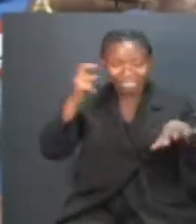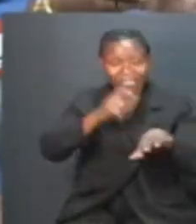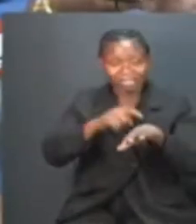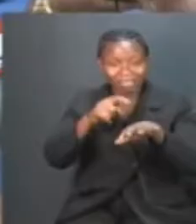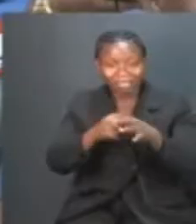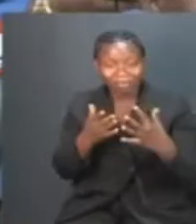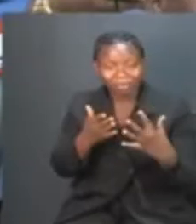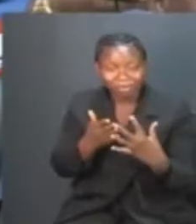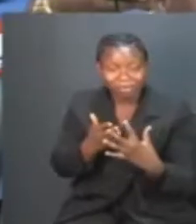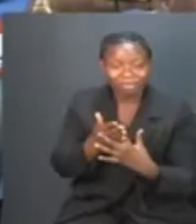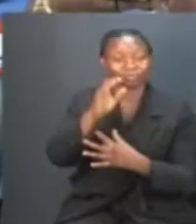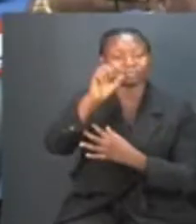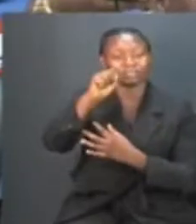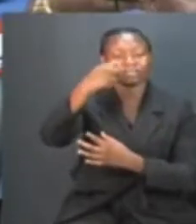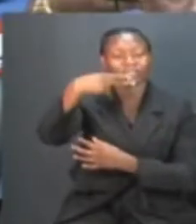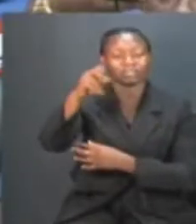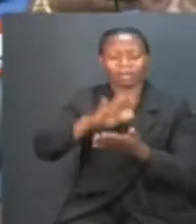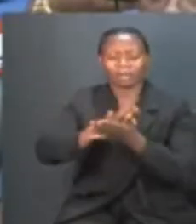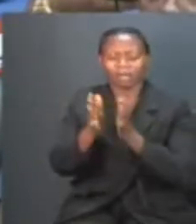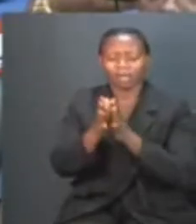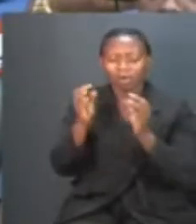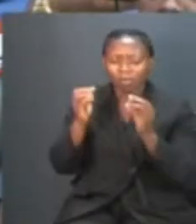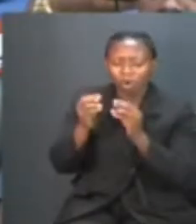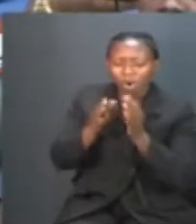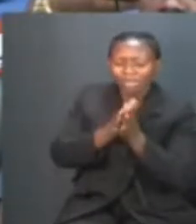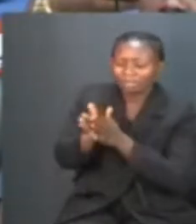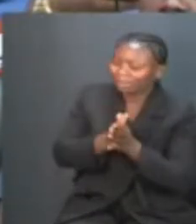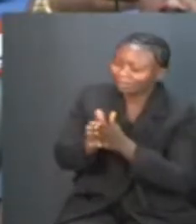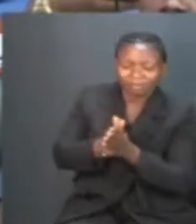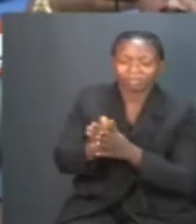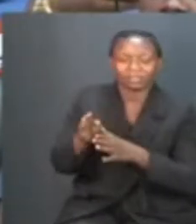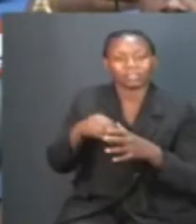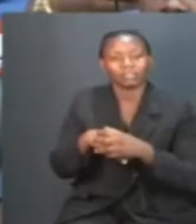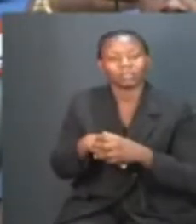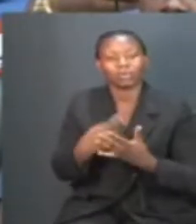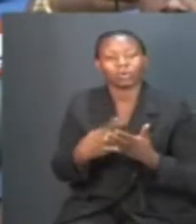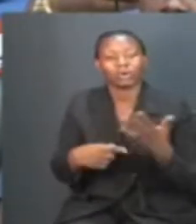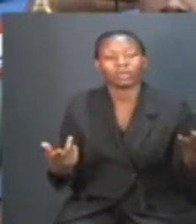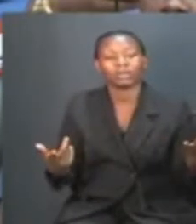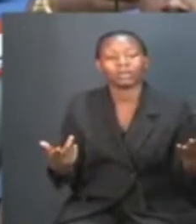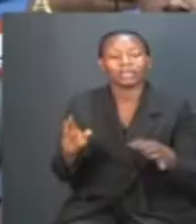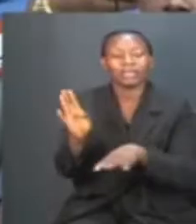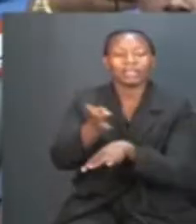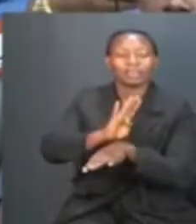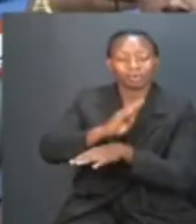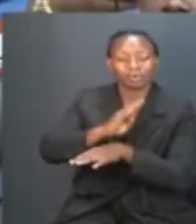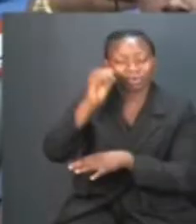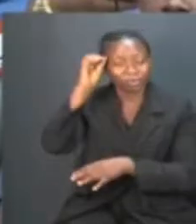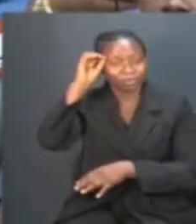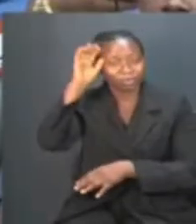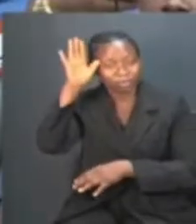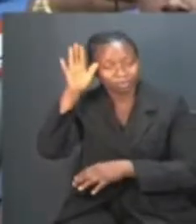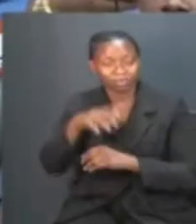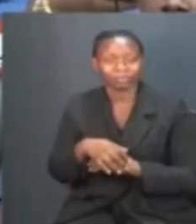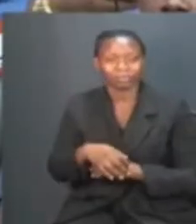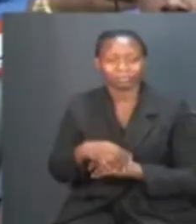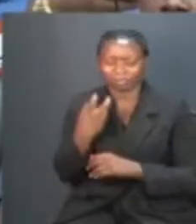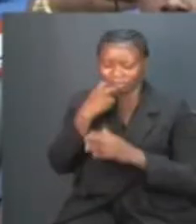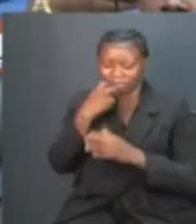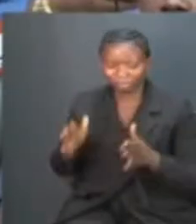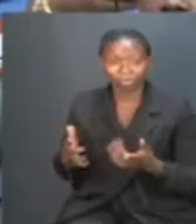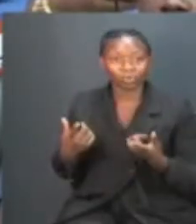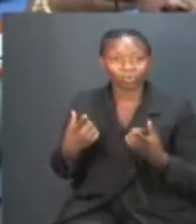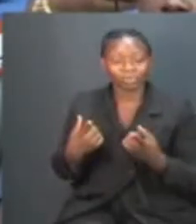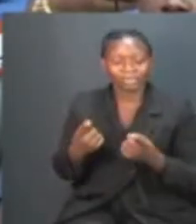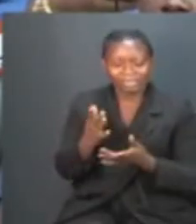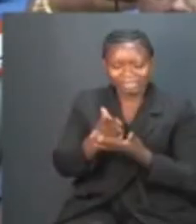the senior high school, they become much more interested in the entrepreneurship sector. Mr. Speaker, the way we even